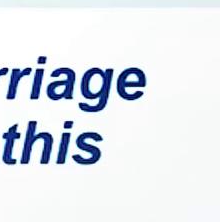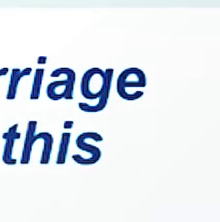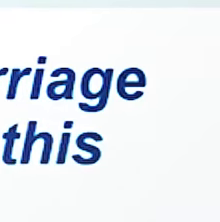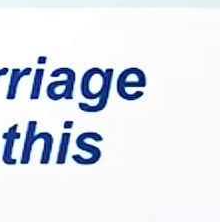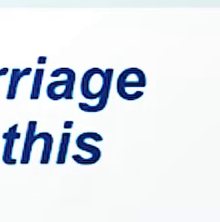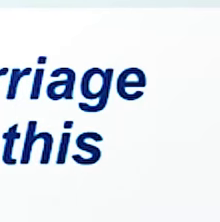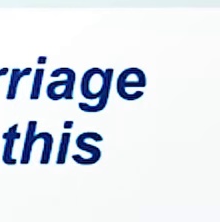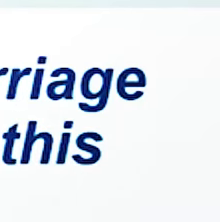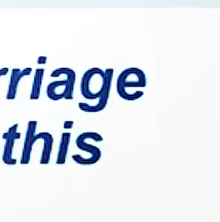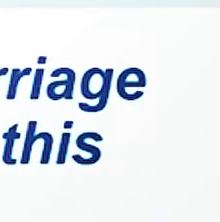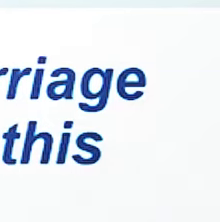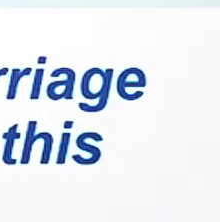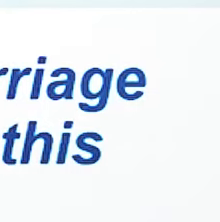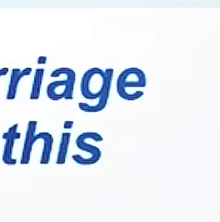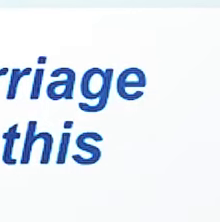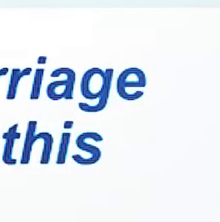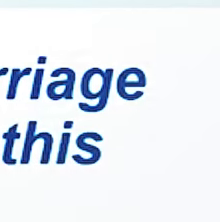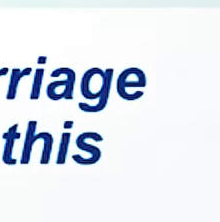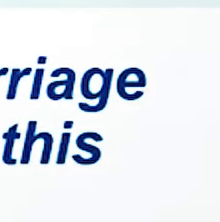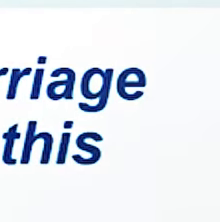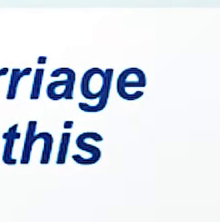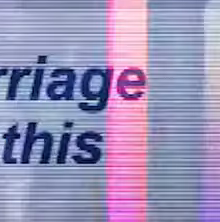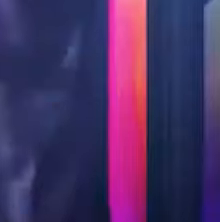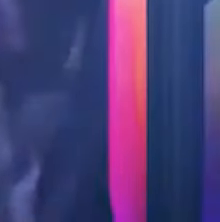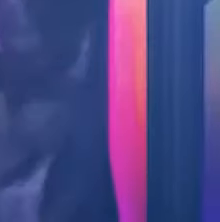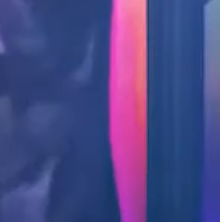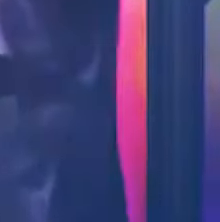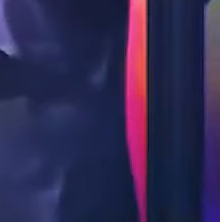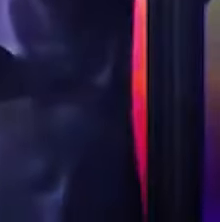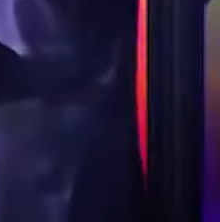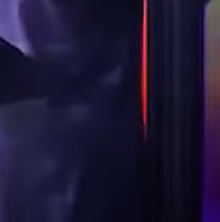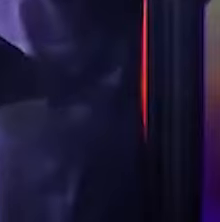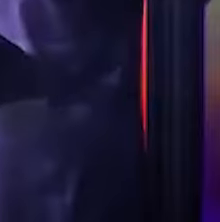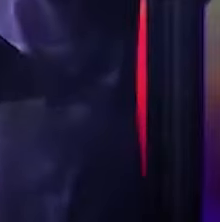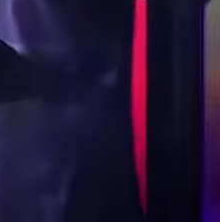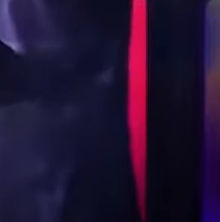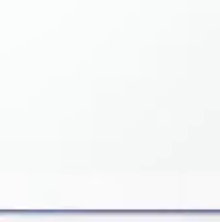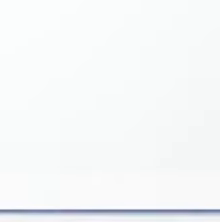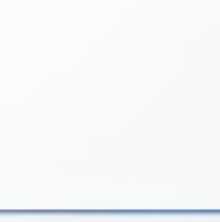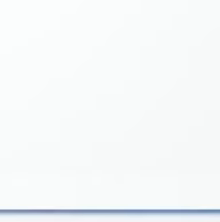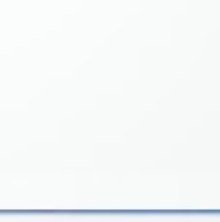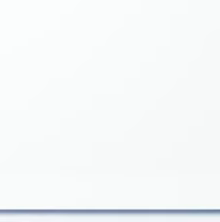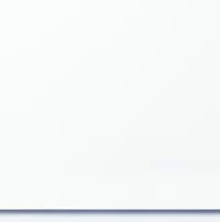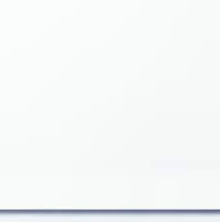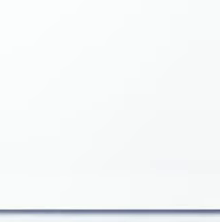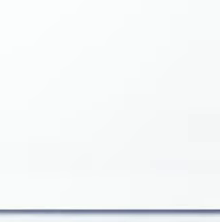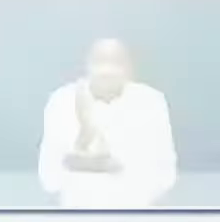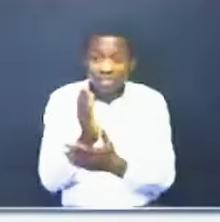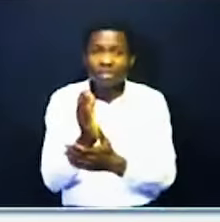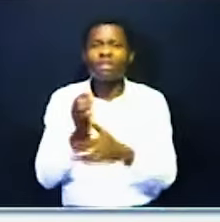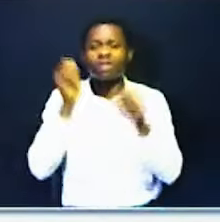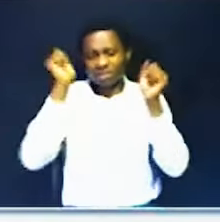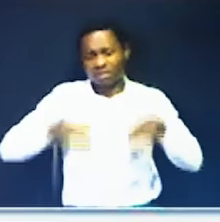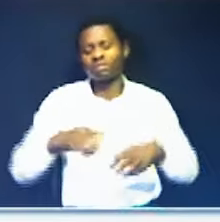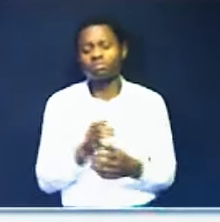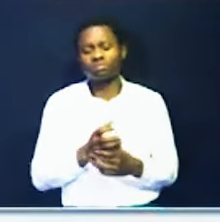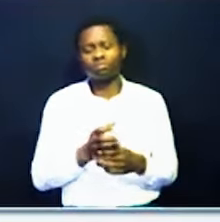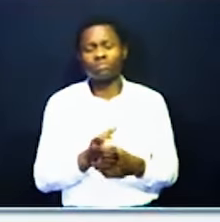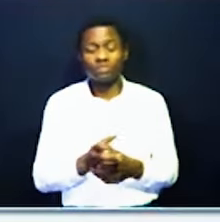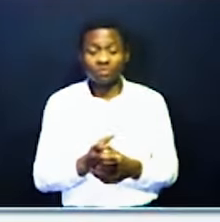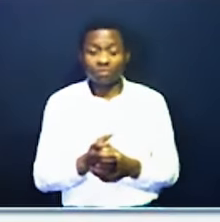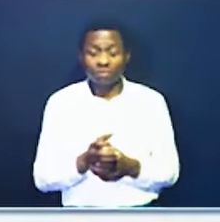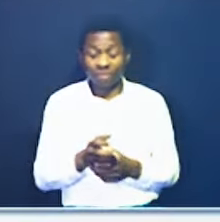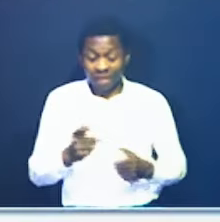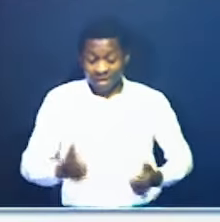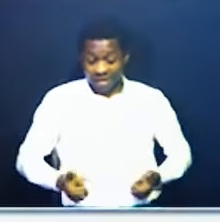A consistent Christian life, last week we said, is achievable. And I want to